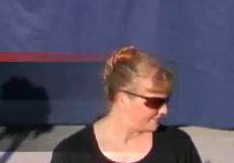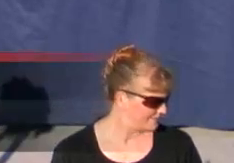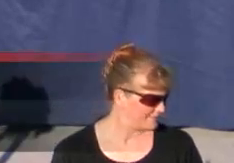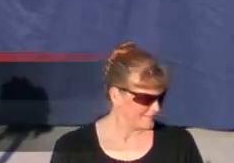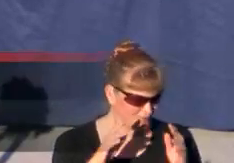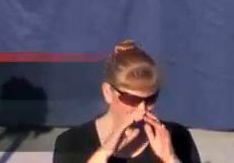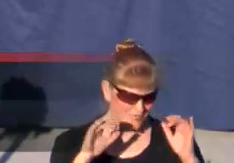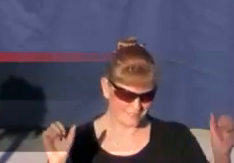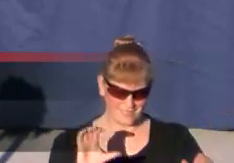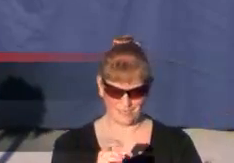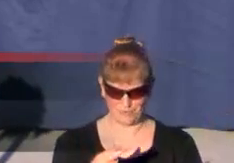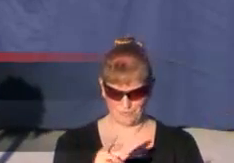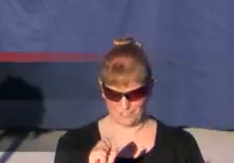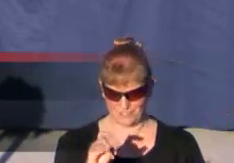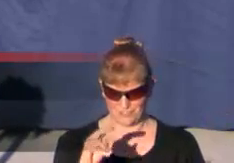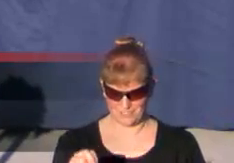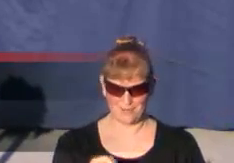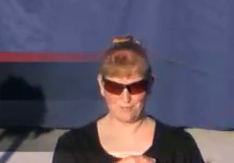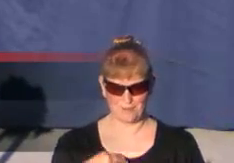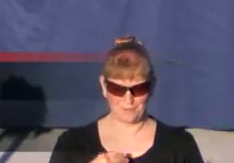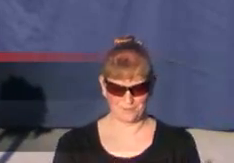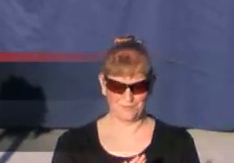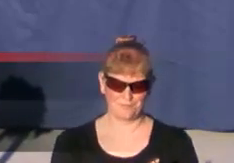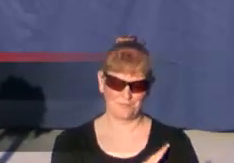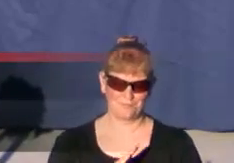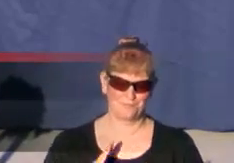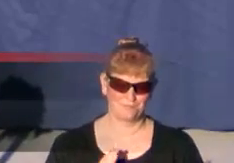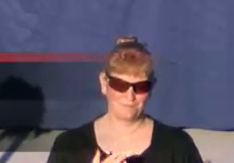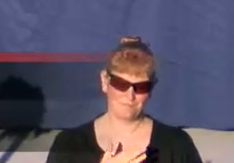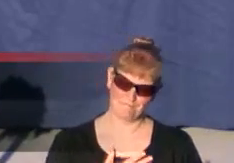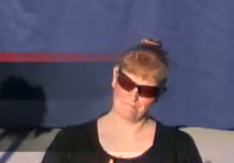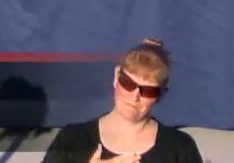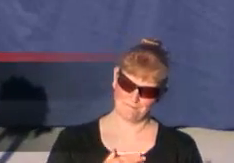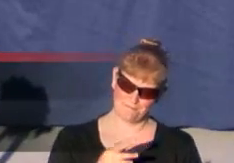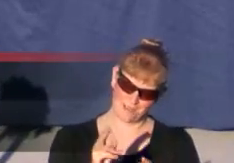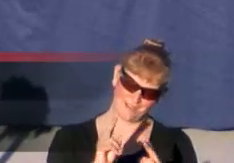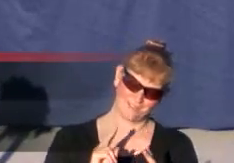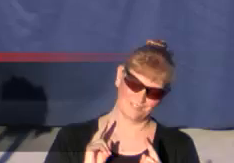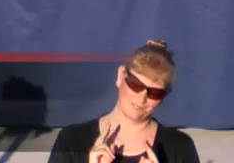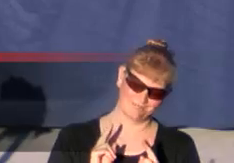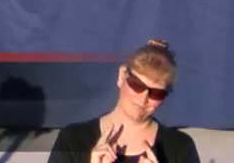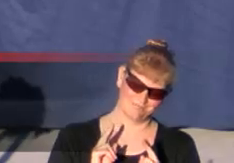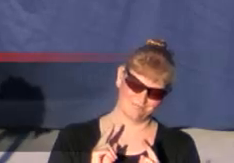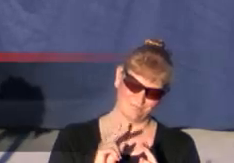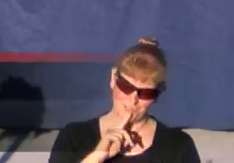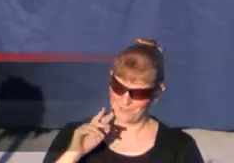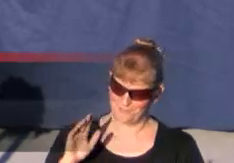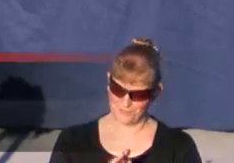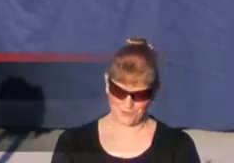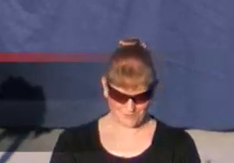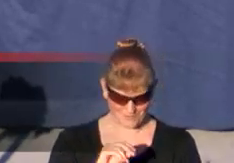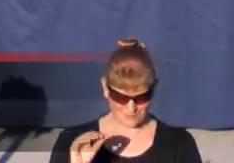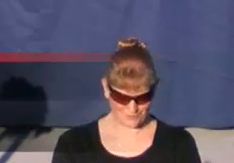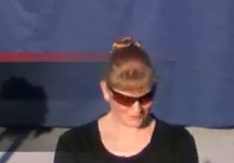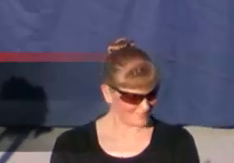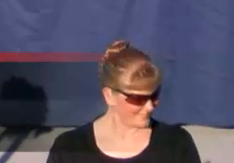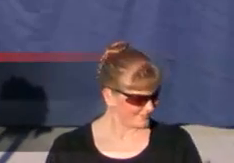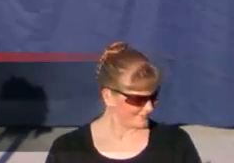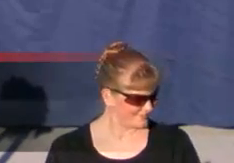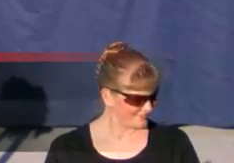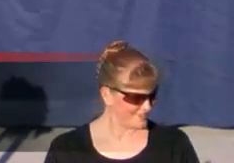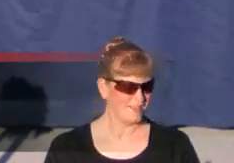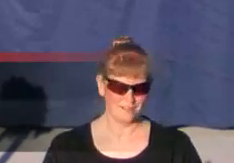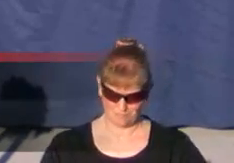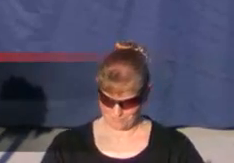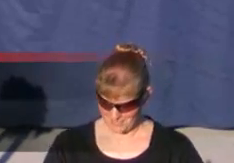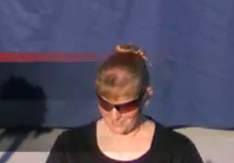President Christensen and members of the school board, it is my honor to confirm that the students seated before you have met